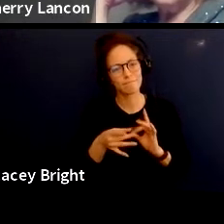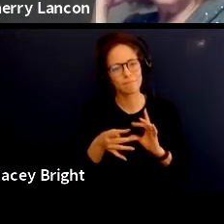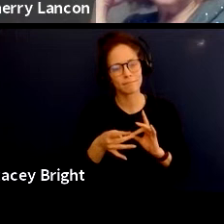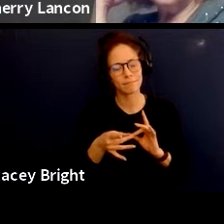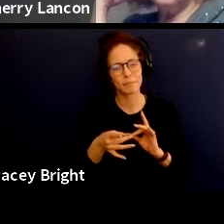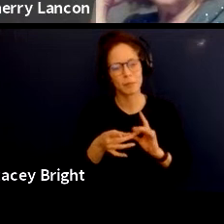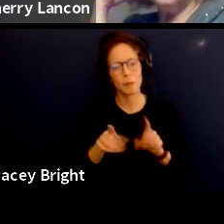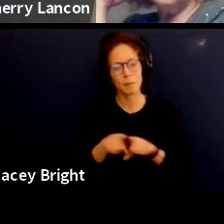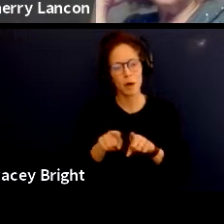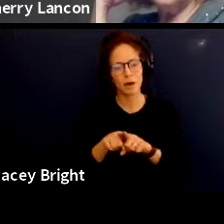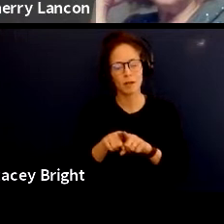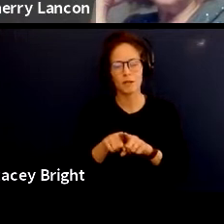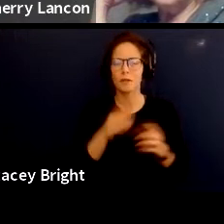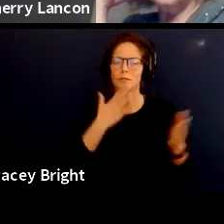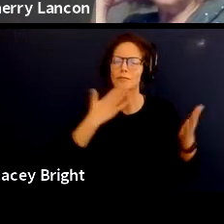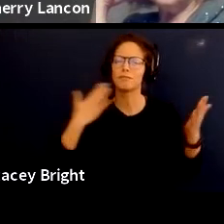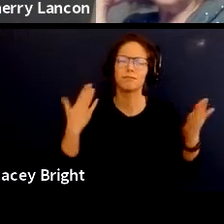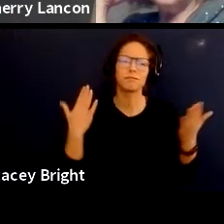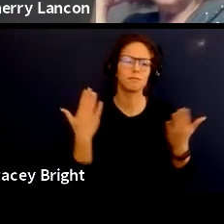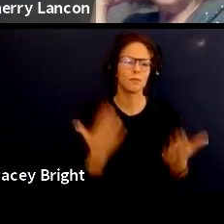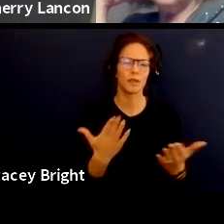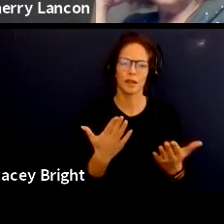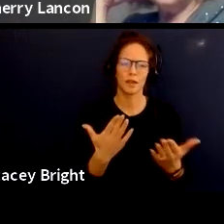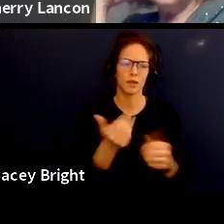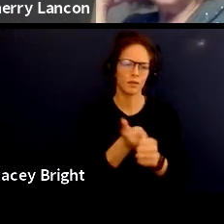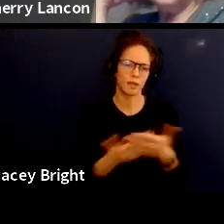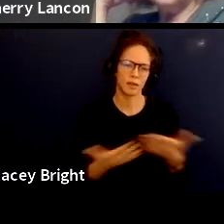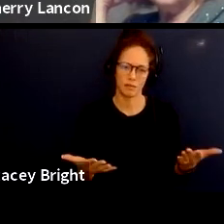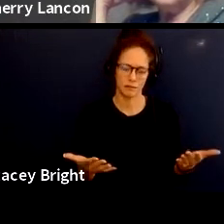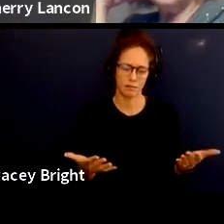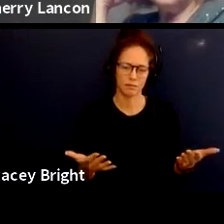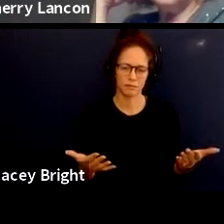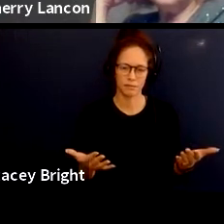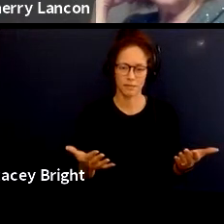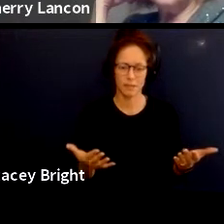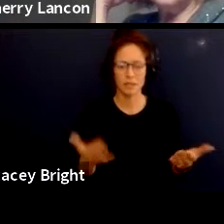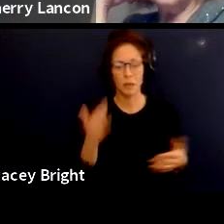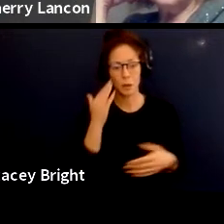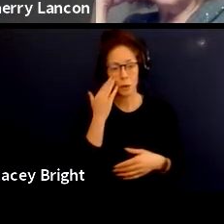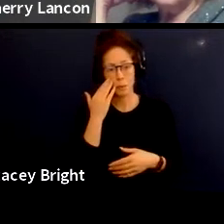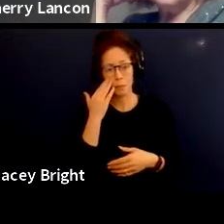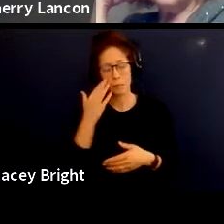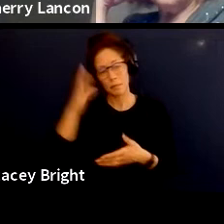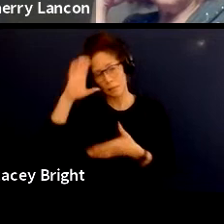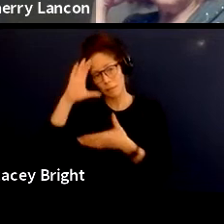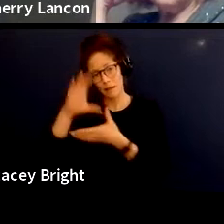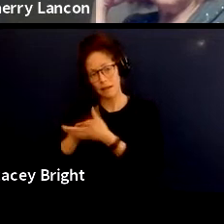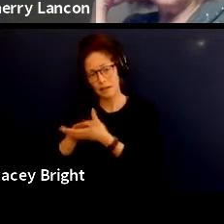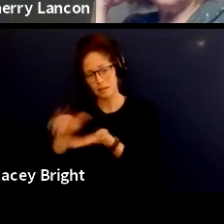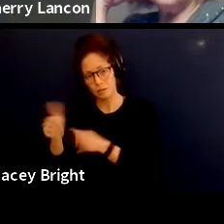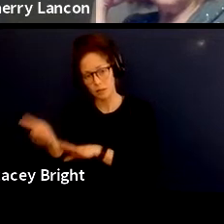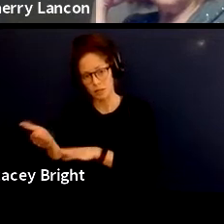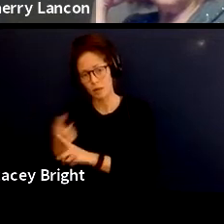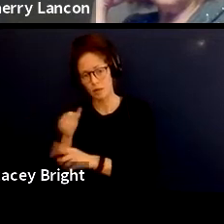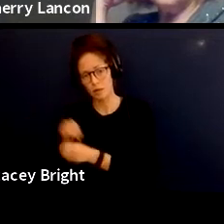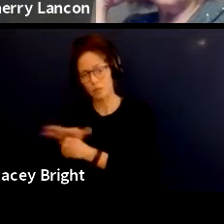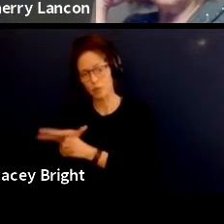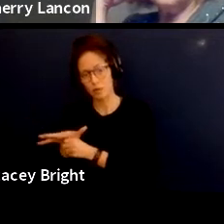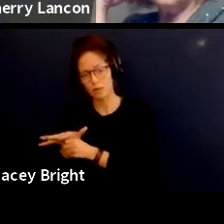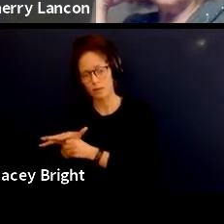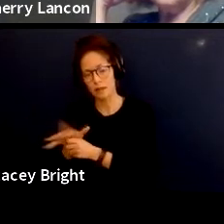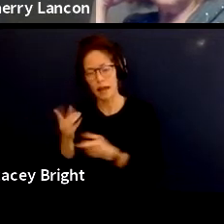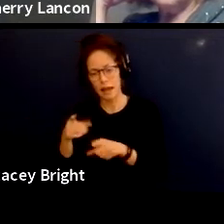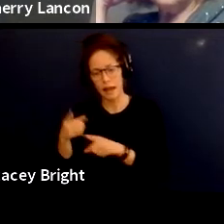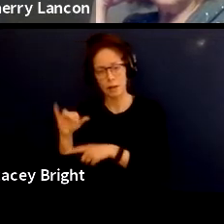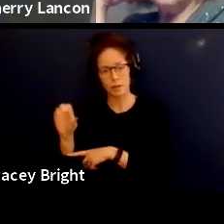want to give you a huge thank you for everything. Many of you know that I did lose my husband to COVID and that I lost him in